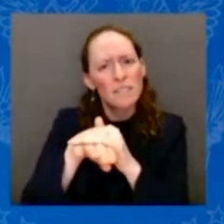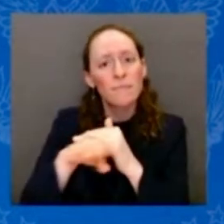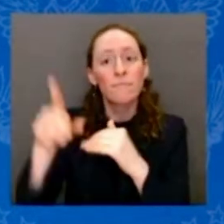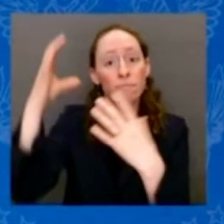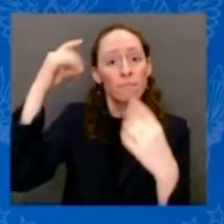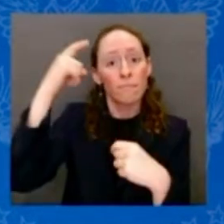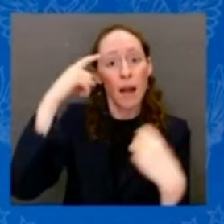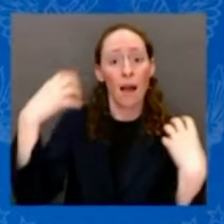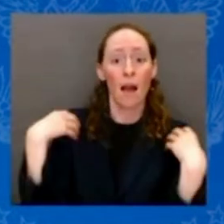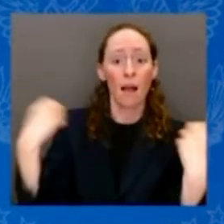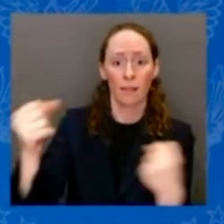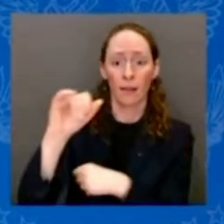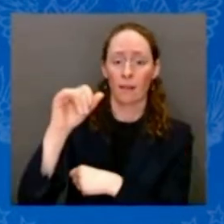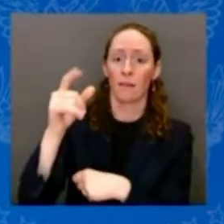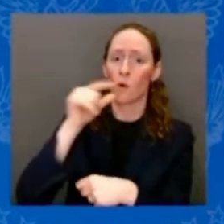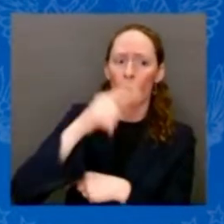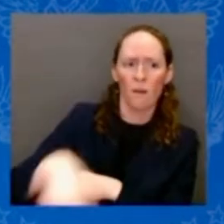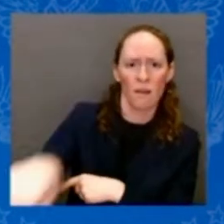Congressional Republicans